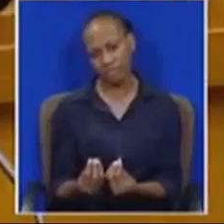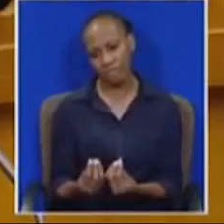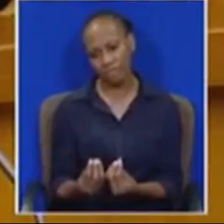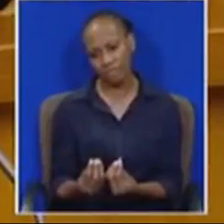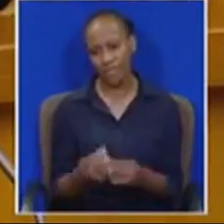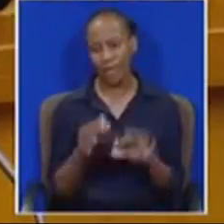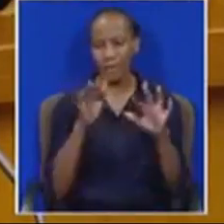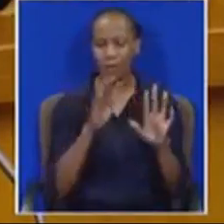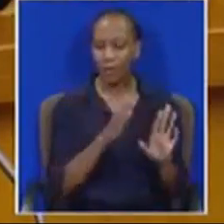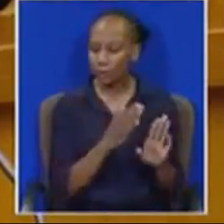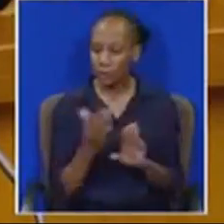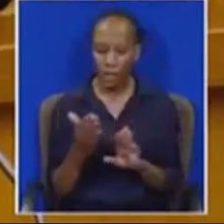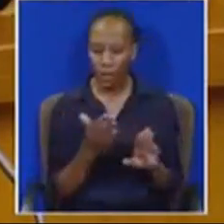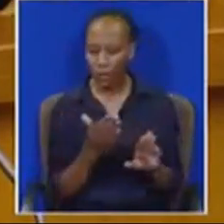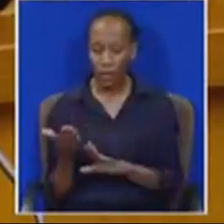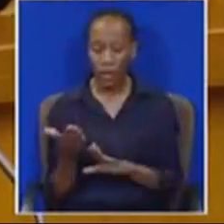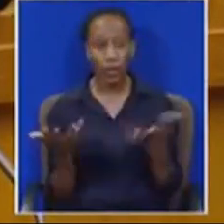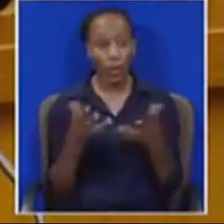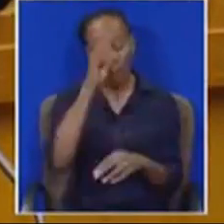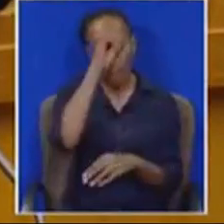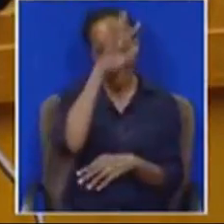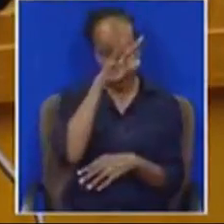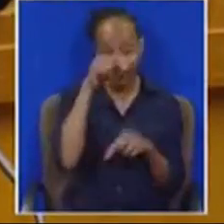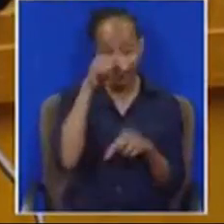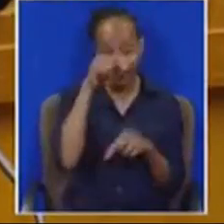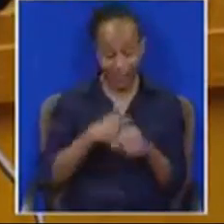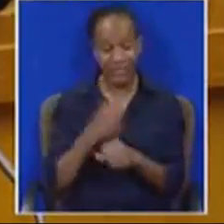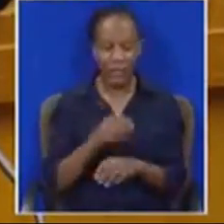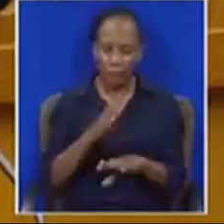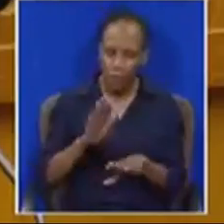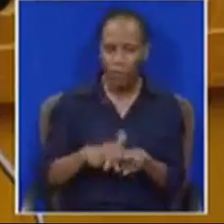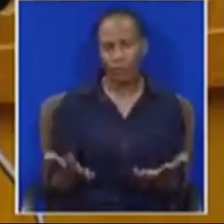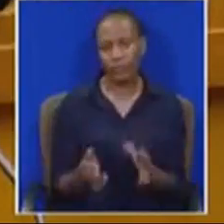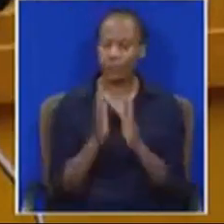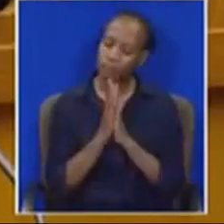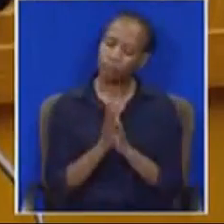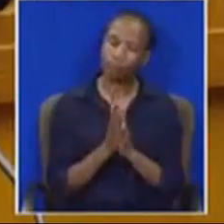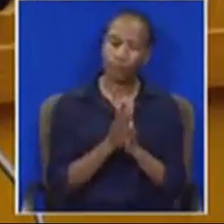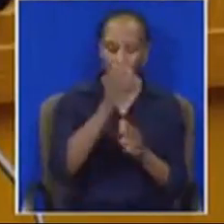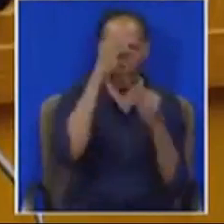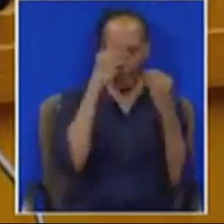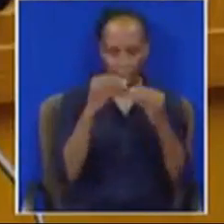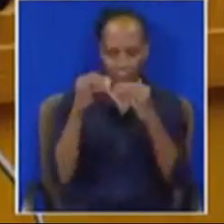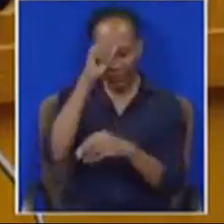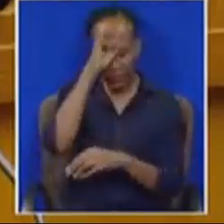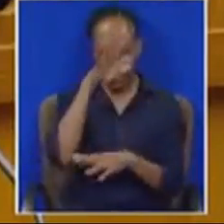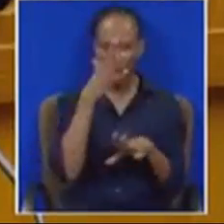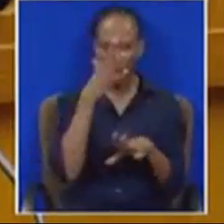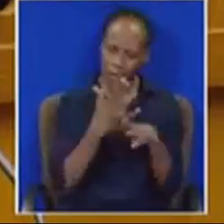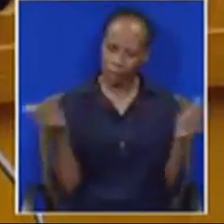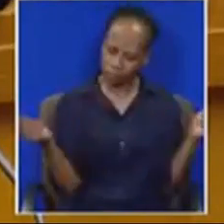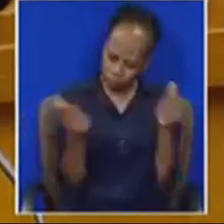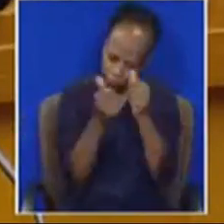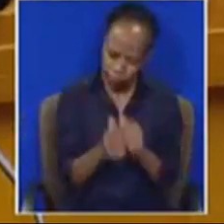fatalities in mining, particularly this year. We call on mining companies to work together with all stakeholders